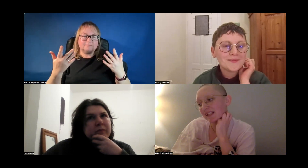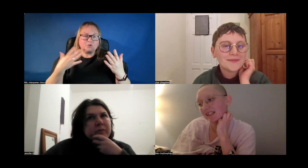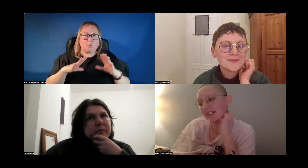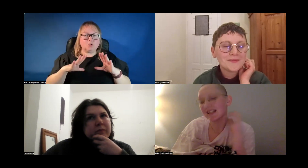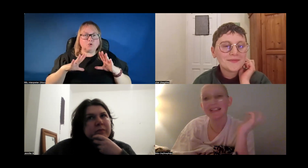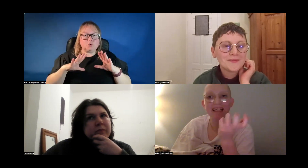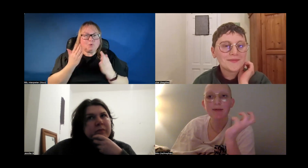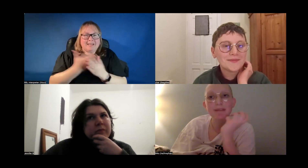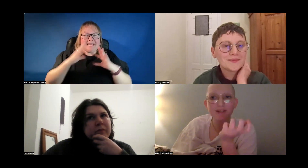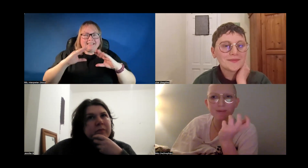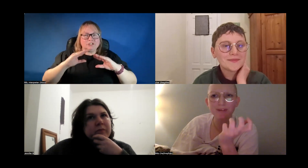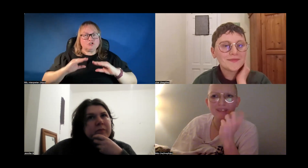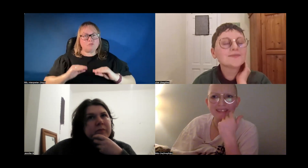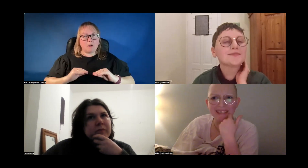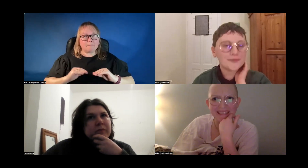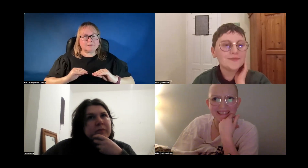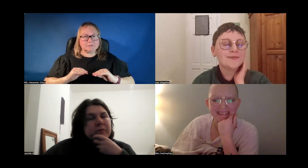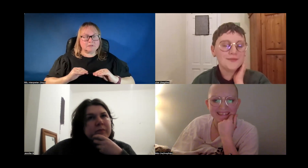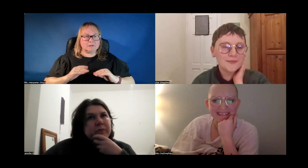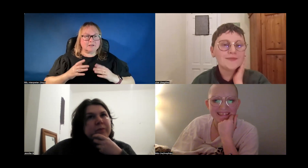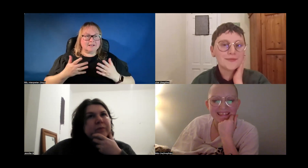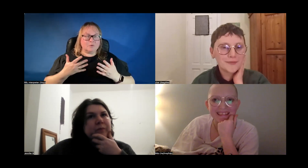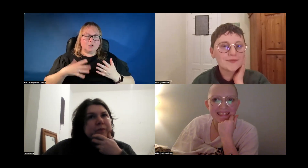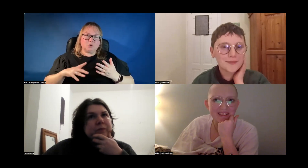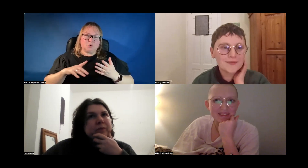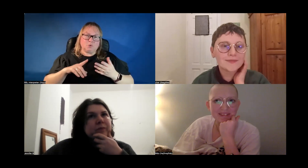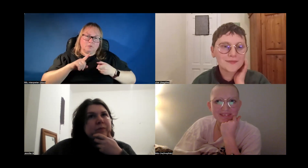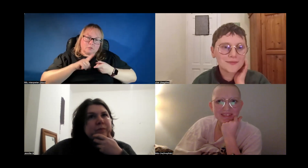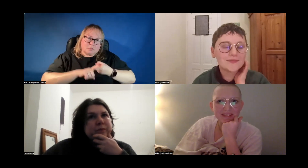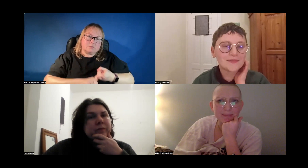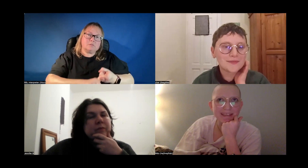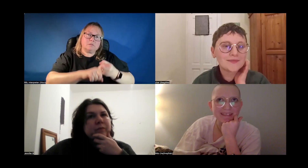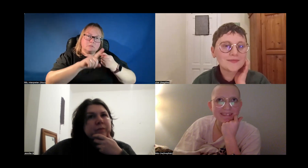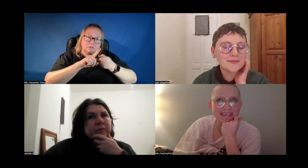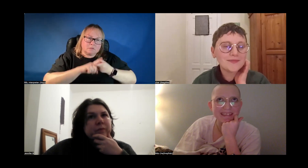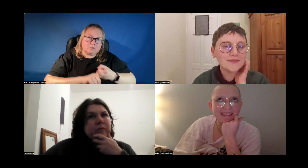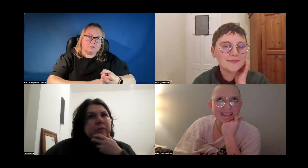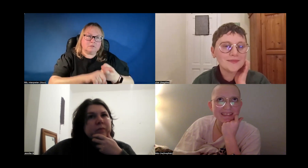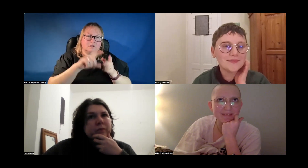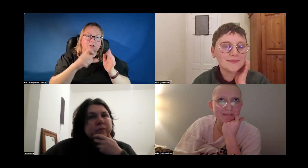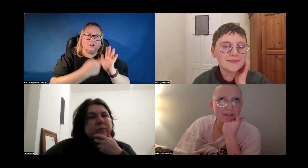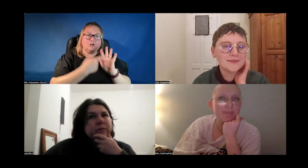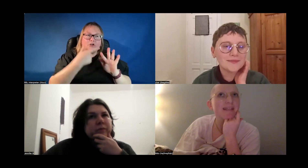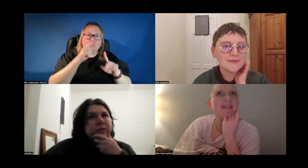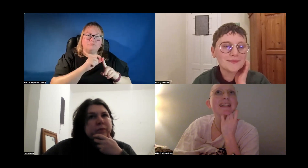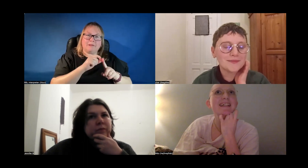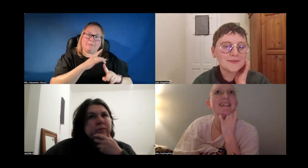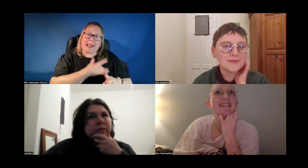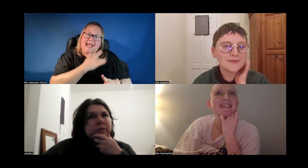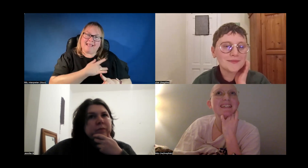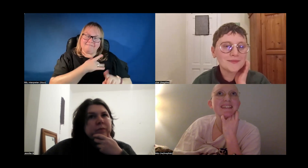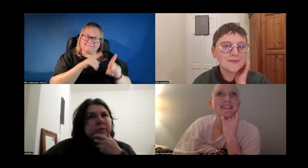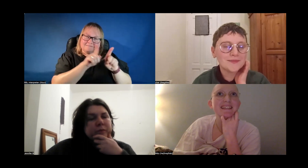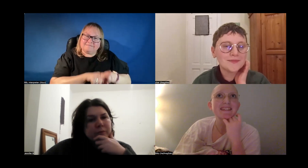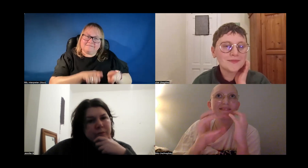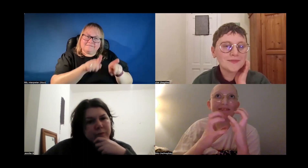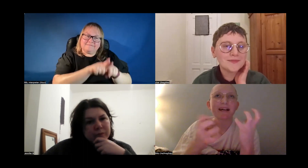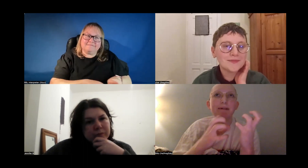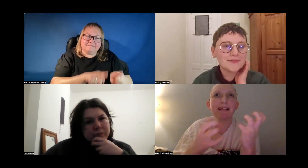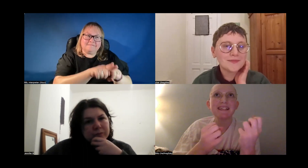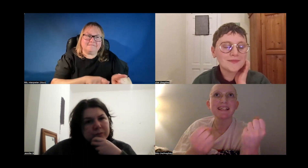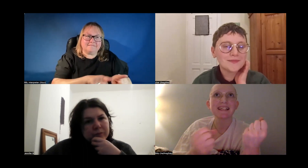like habitual like nature of Crip life, and that for me, like